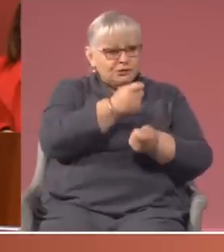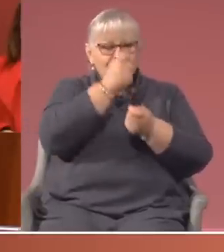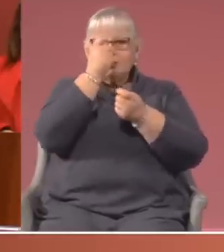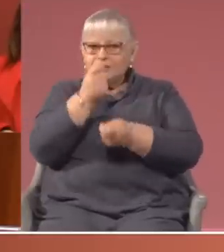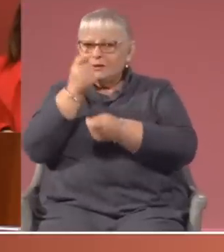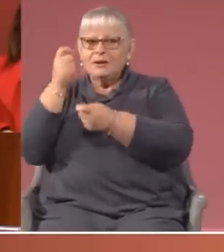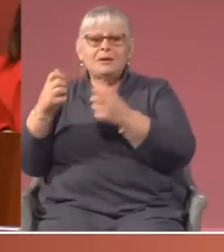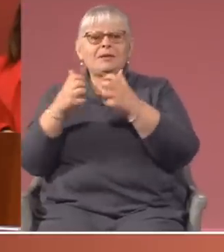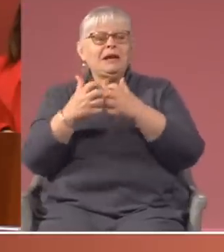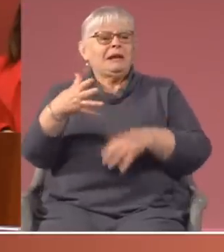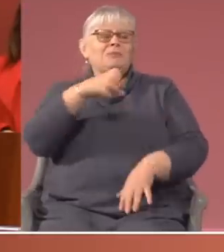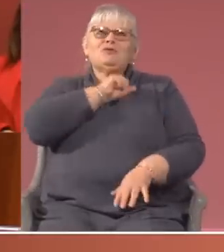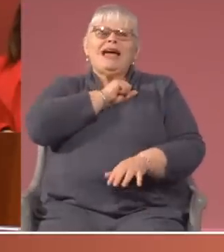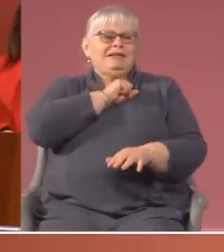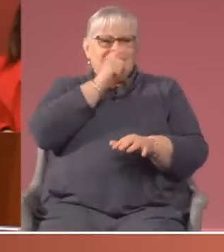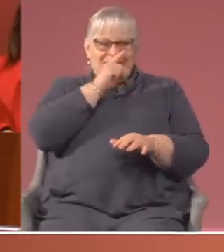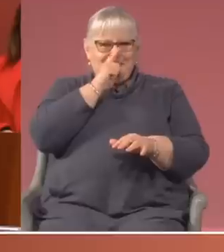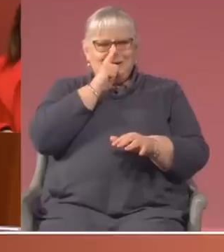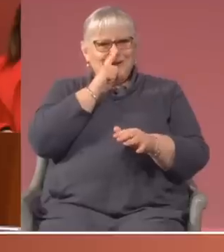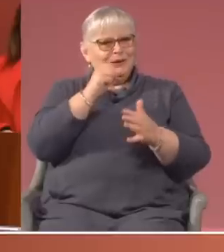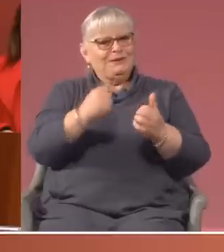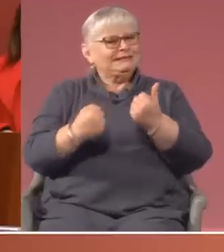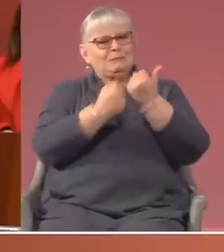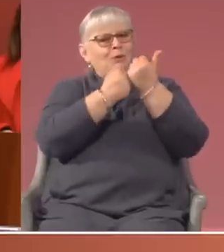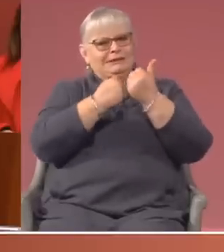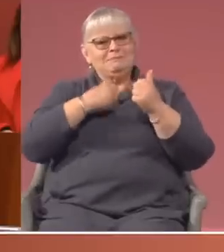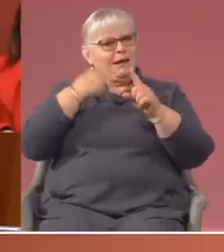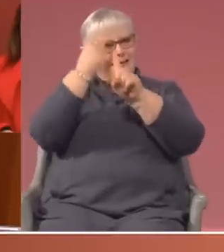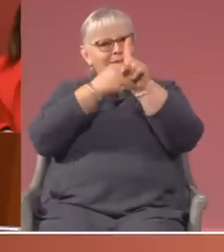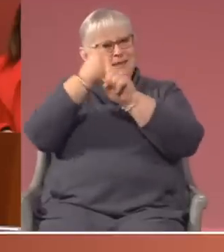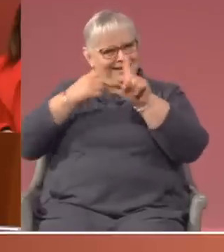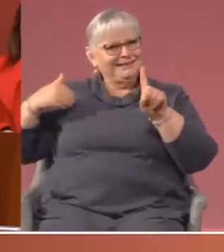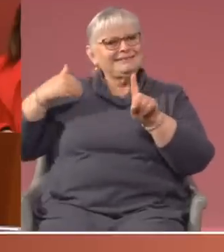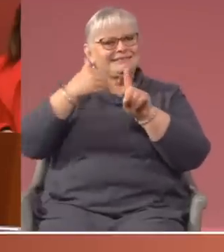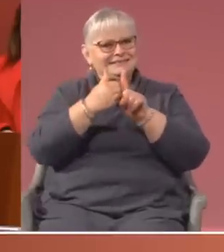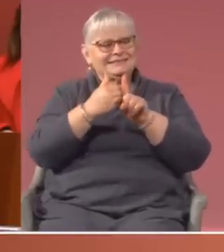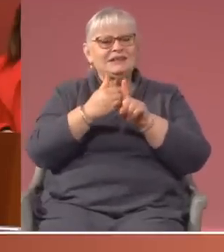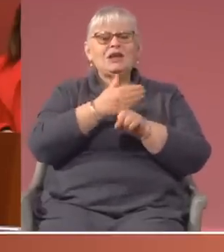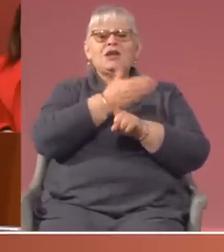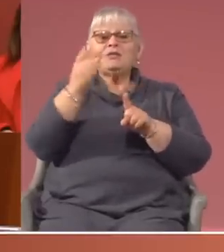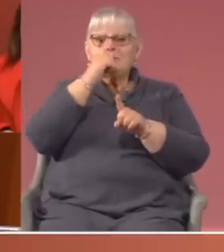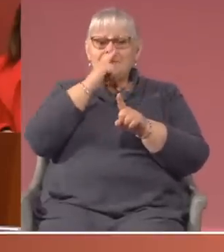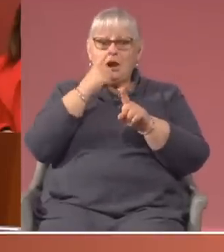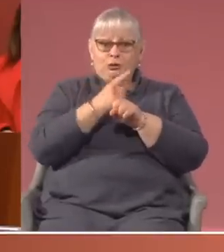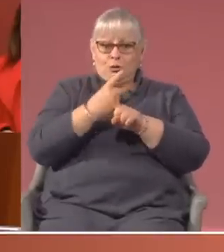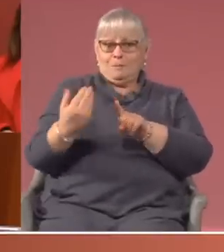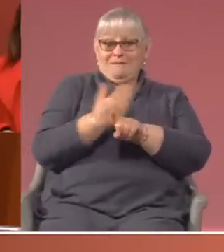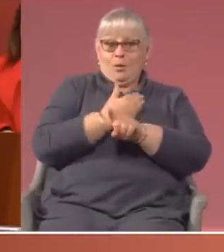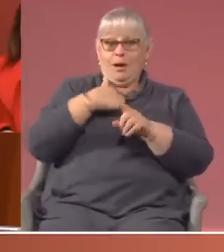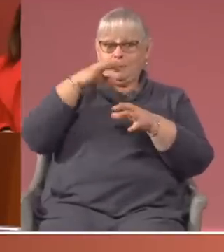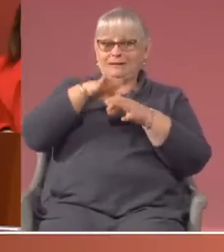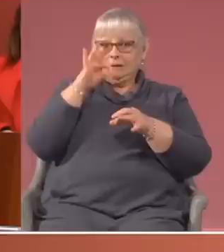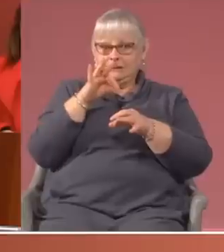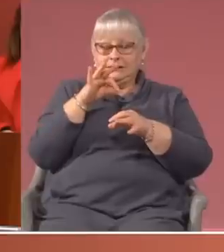brave, courageous people who have supported this campaign over many years. Those I spoke to ahead of the election, not least